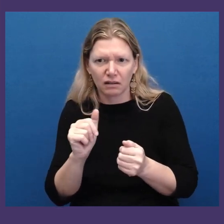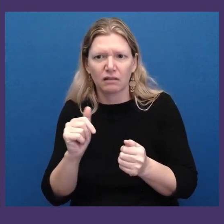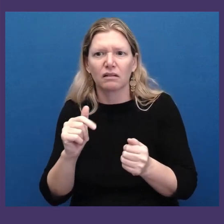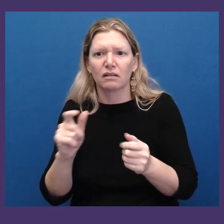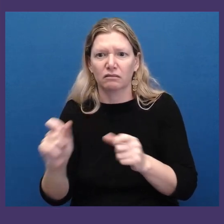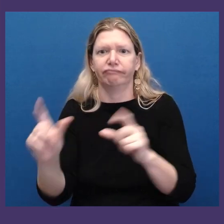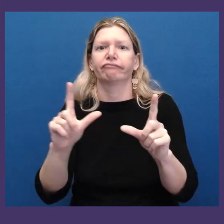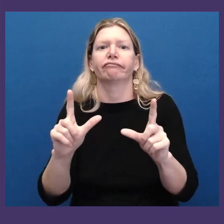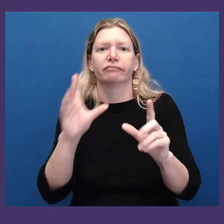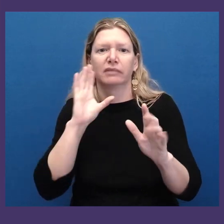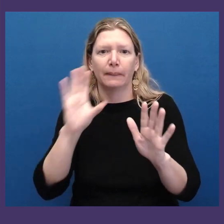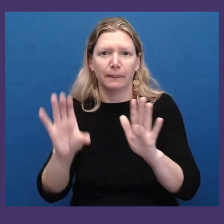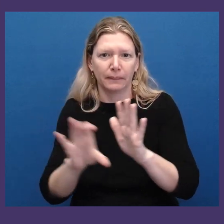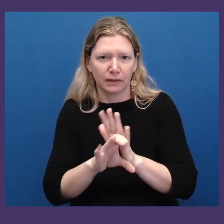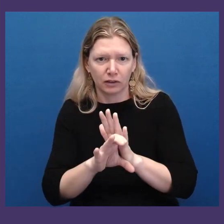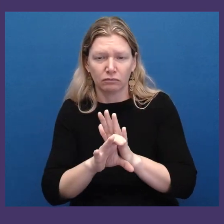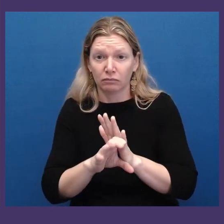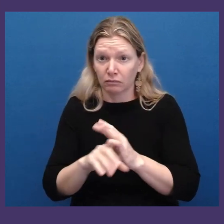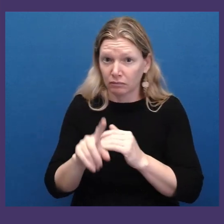with?